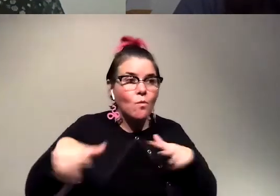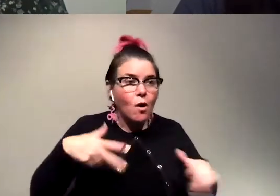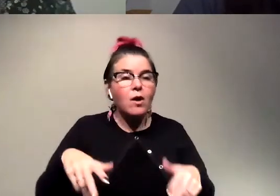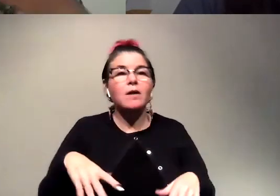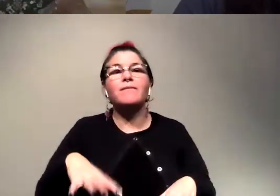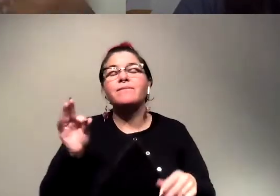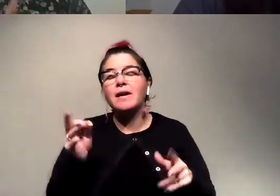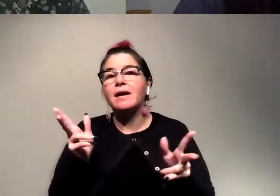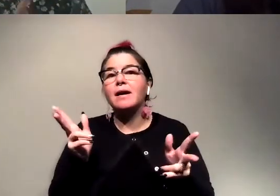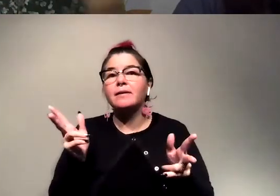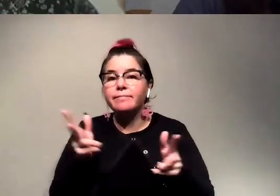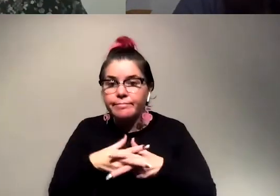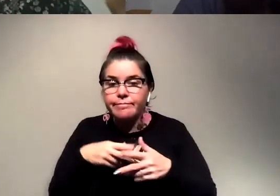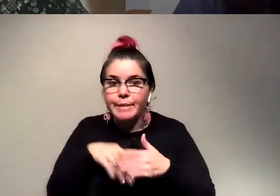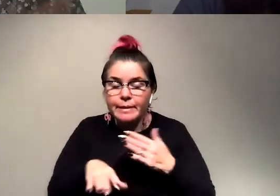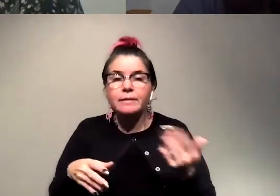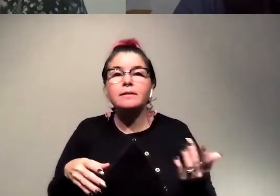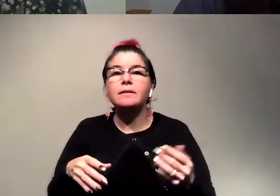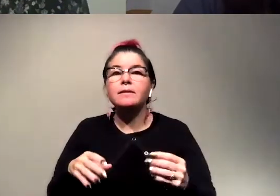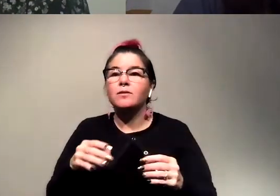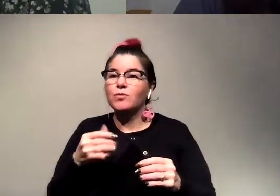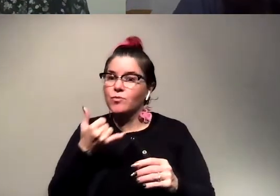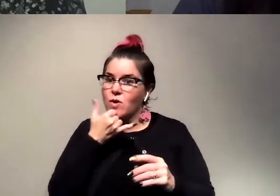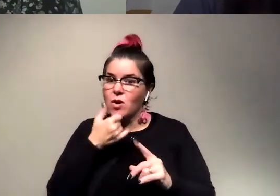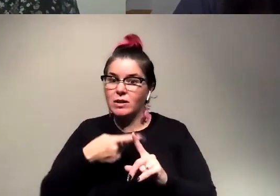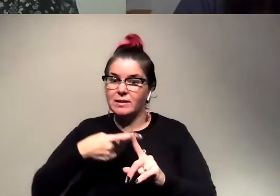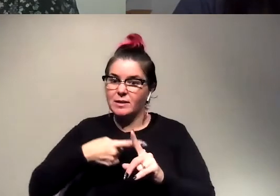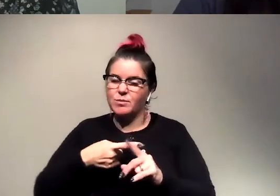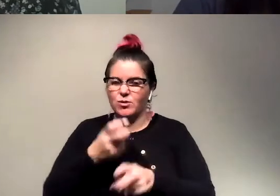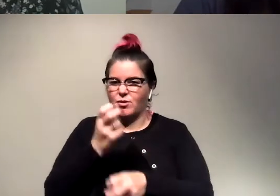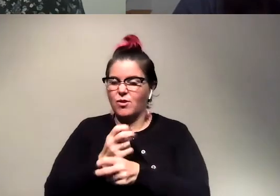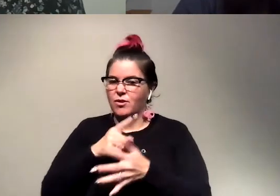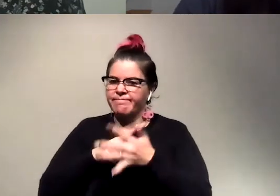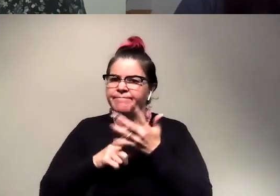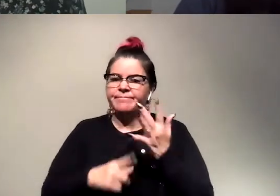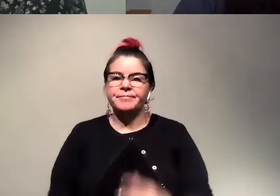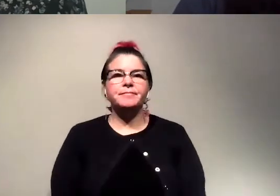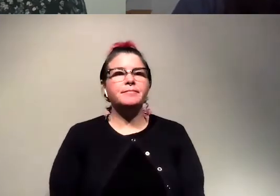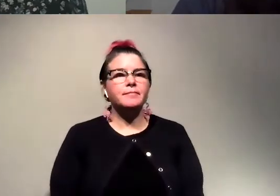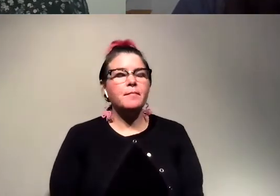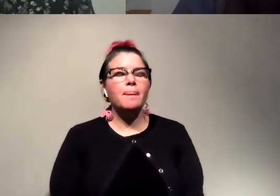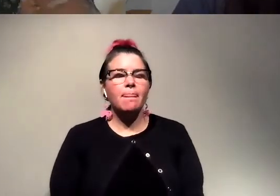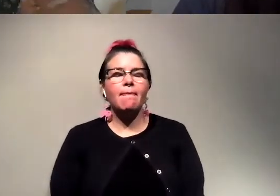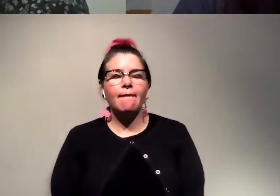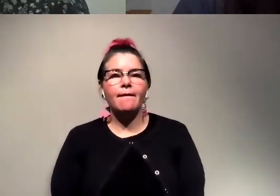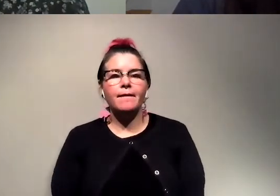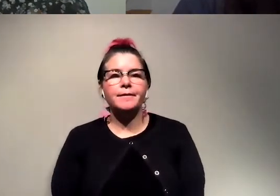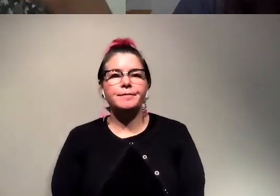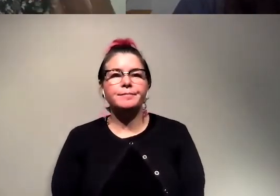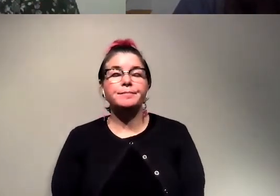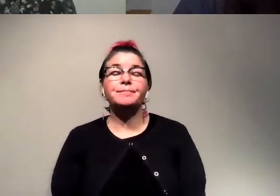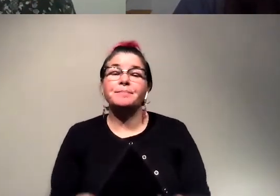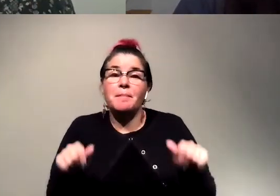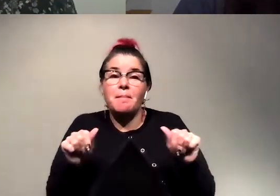mate. If they're not at those temperatures, then it's difficult to do any of those things. Yeah, for sure. There are some, there is the possibility